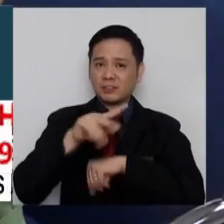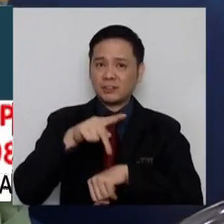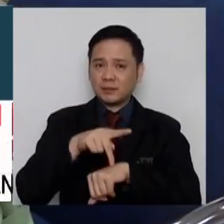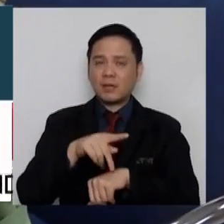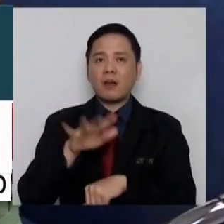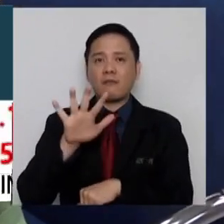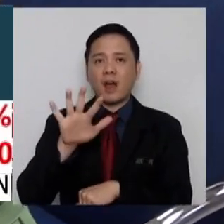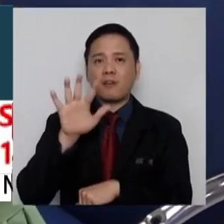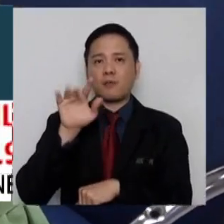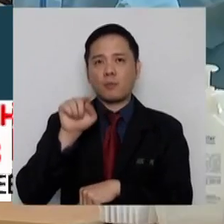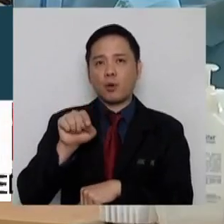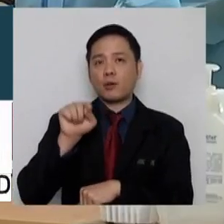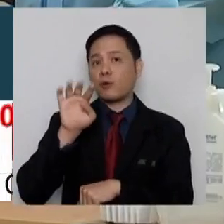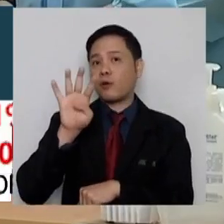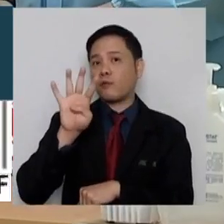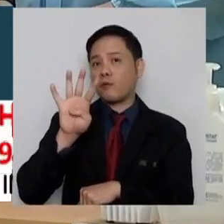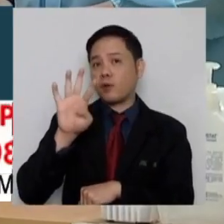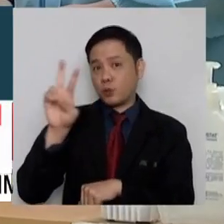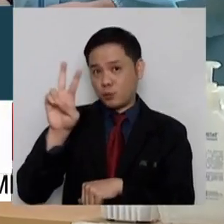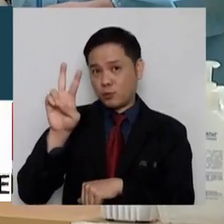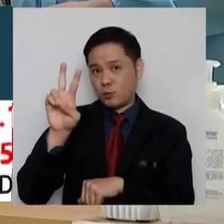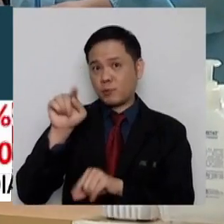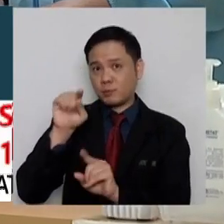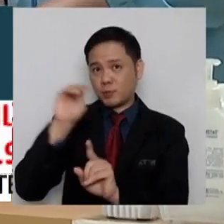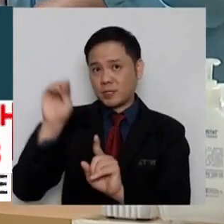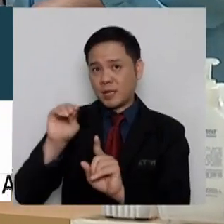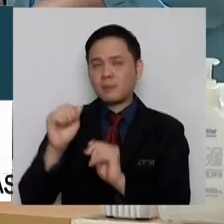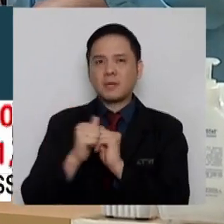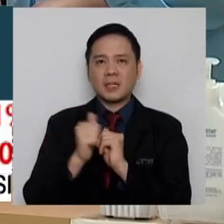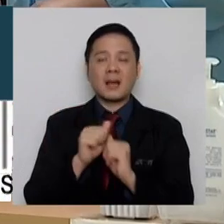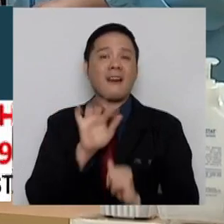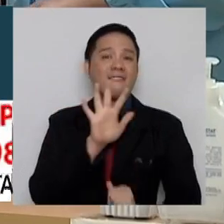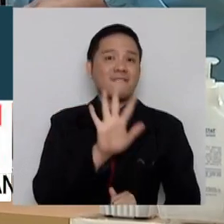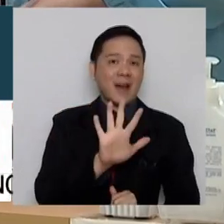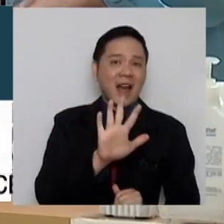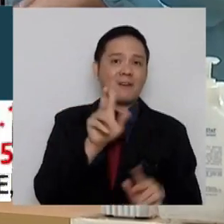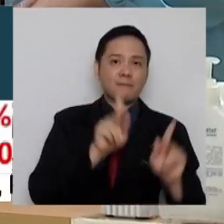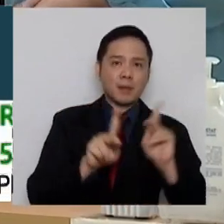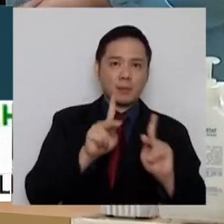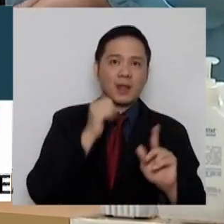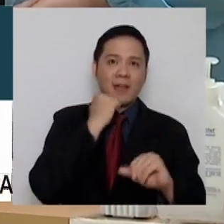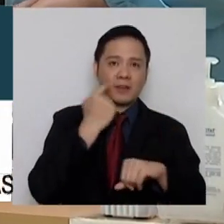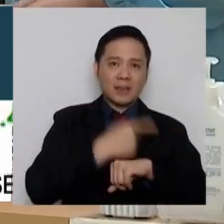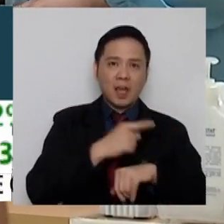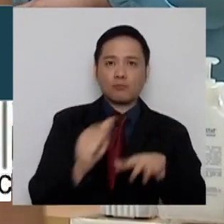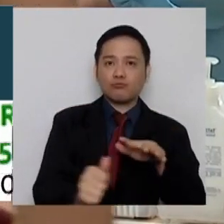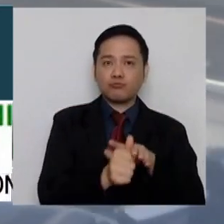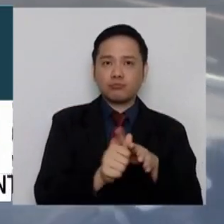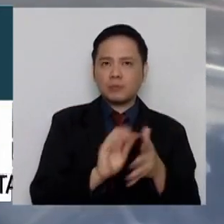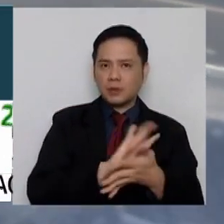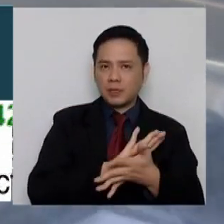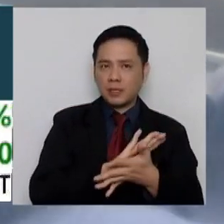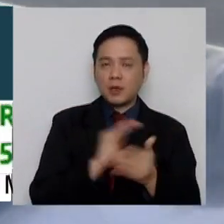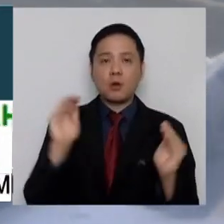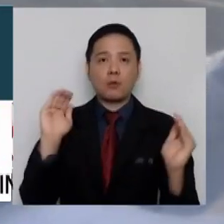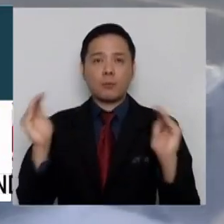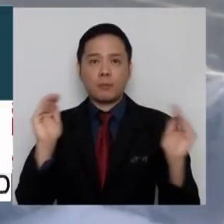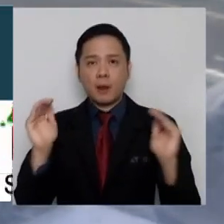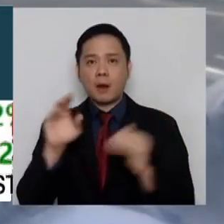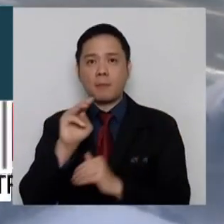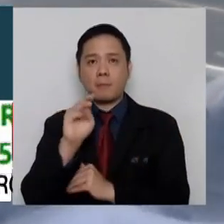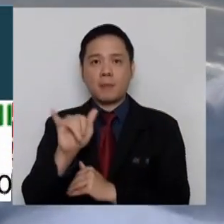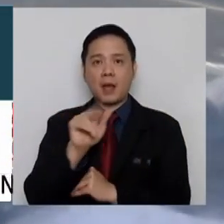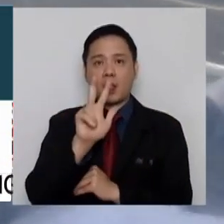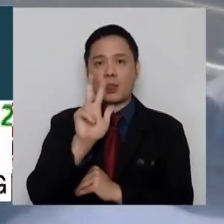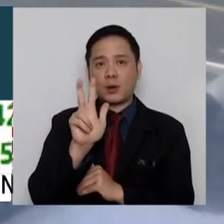is at 5.42, meaning only up to 5 people a day contract the disease. Now, if we compare that to the period from May 30 to